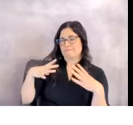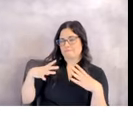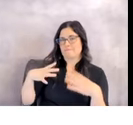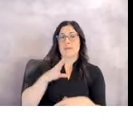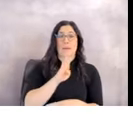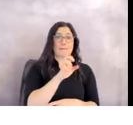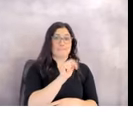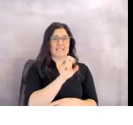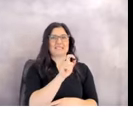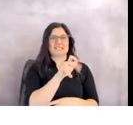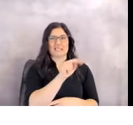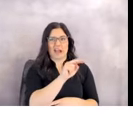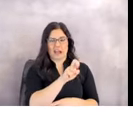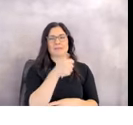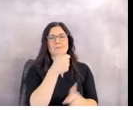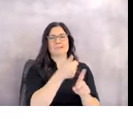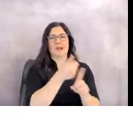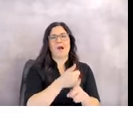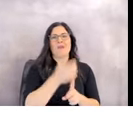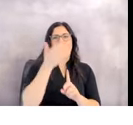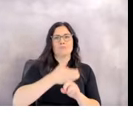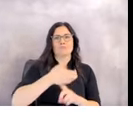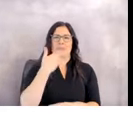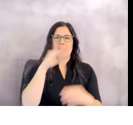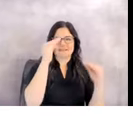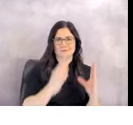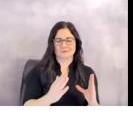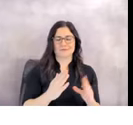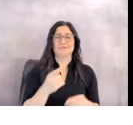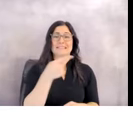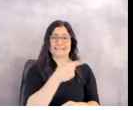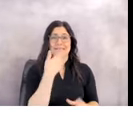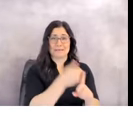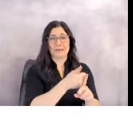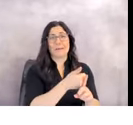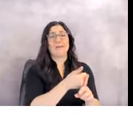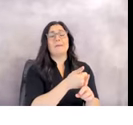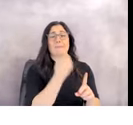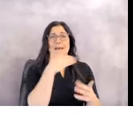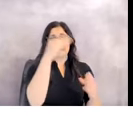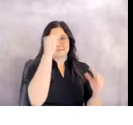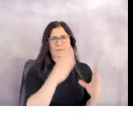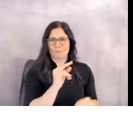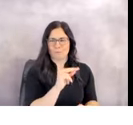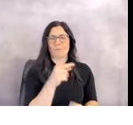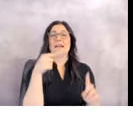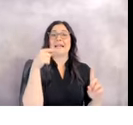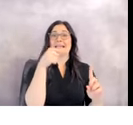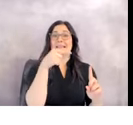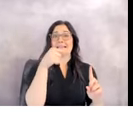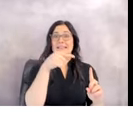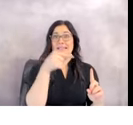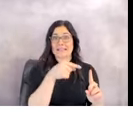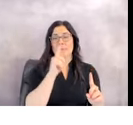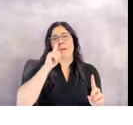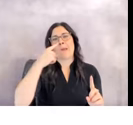Stein plays the part of a really bad teacher, not because he's a bad teacher, but because he's a bad teacher because he's probably